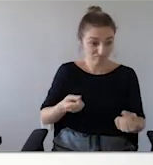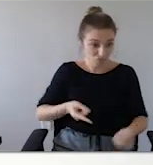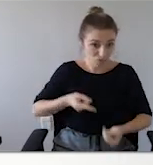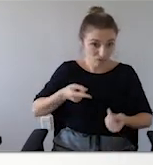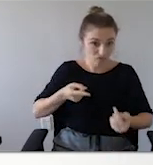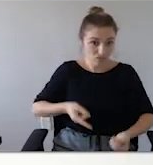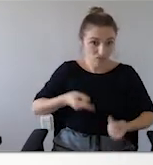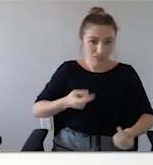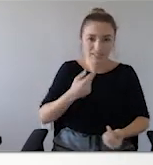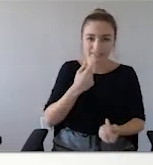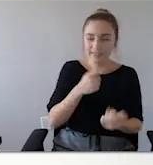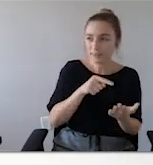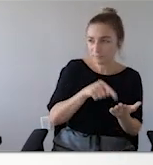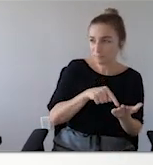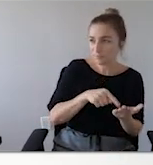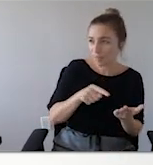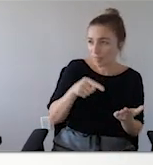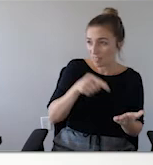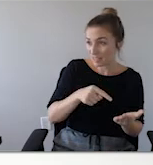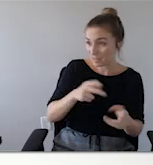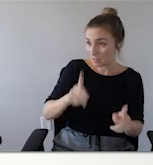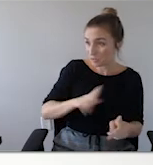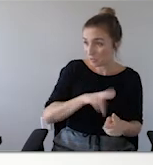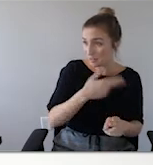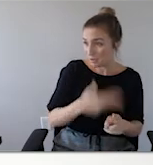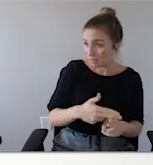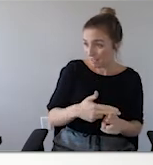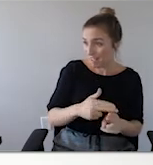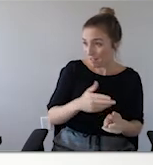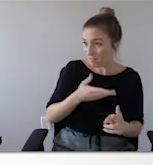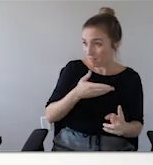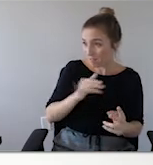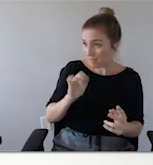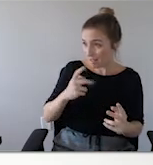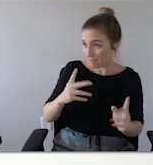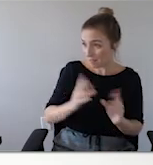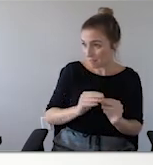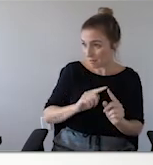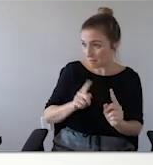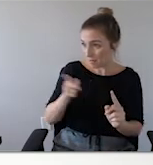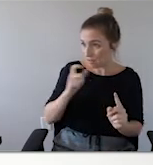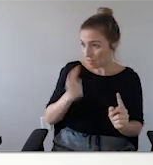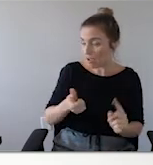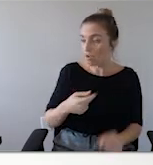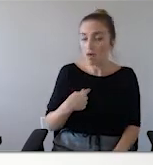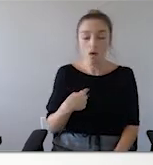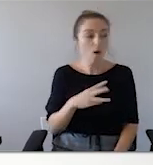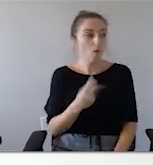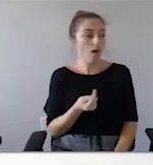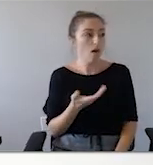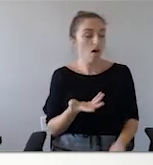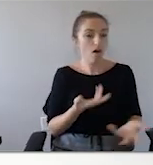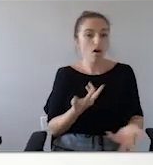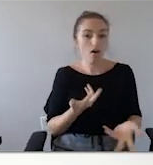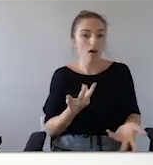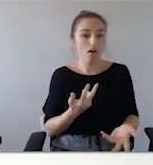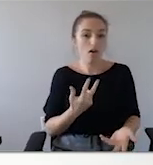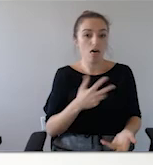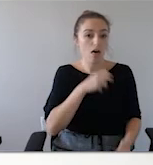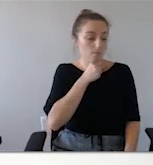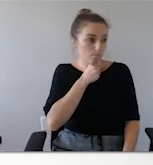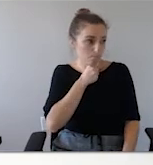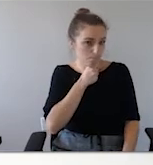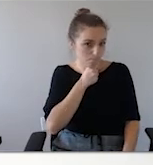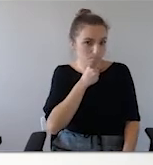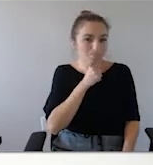name was on this IEP? And mom tells me she wasn't there. What? What? And then all of a sudden, the